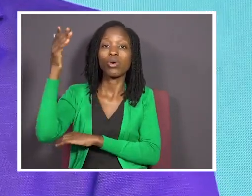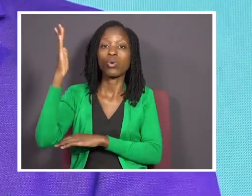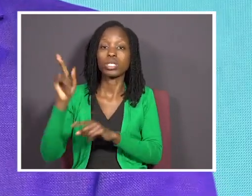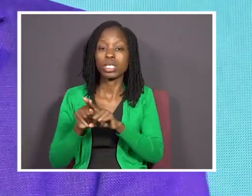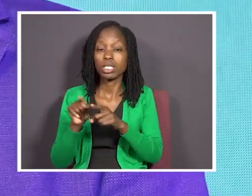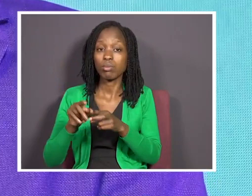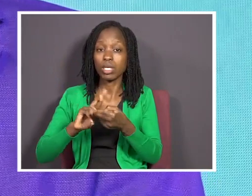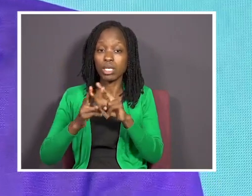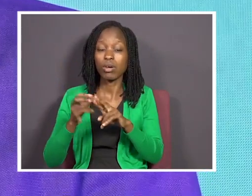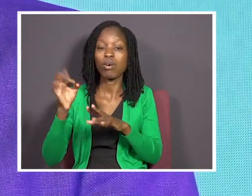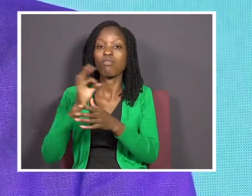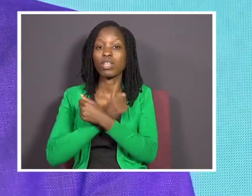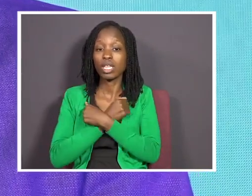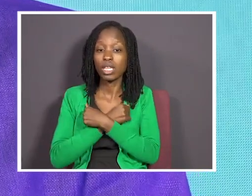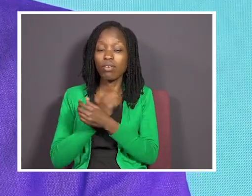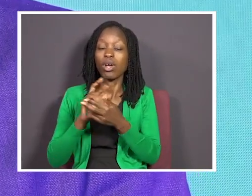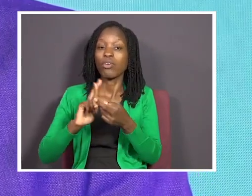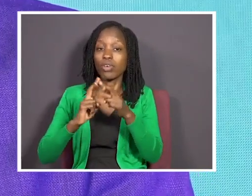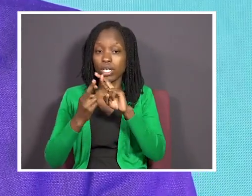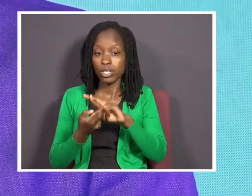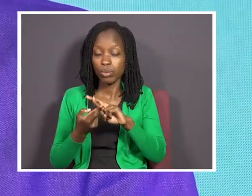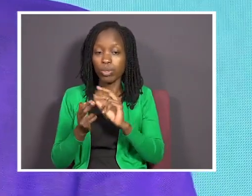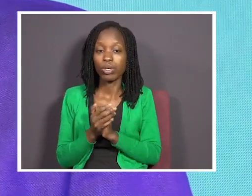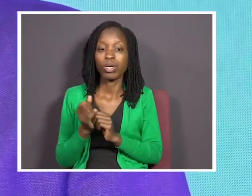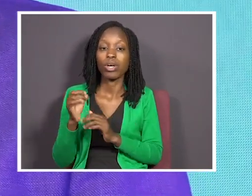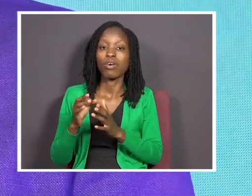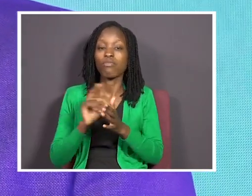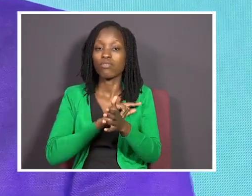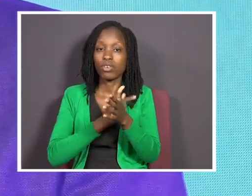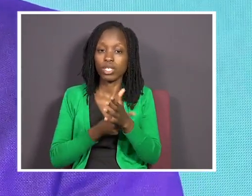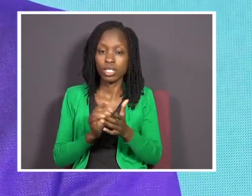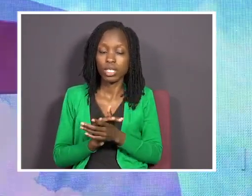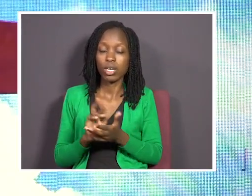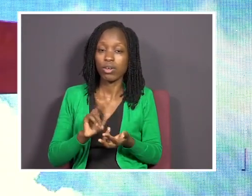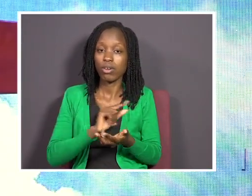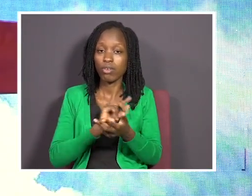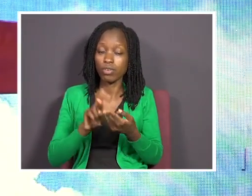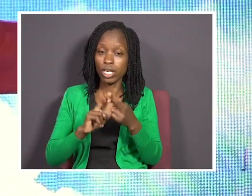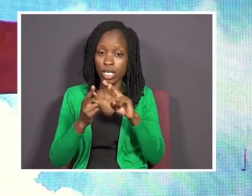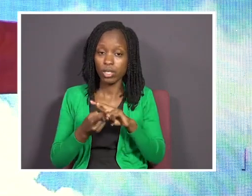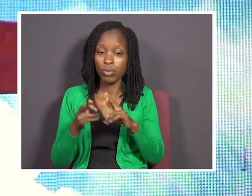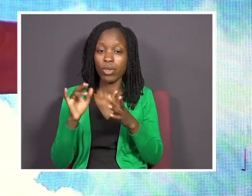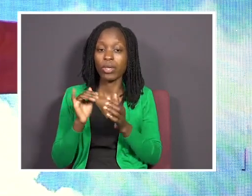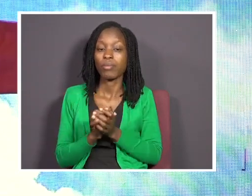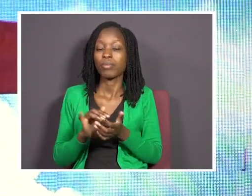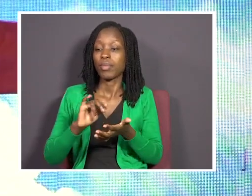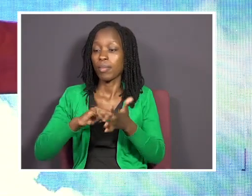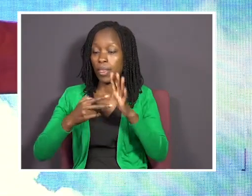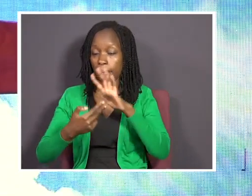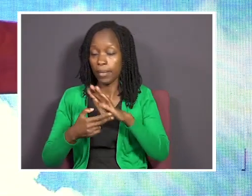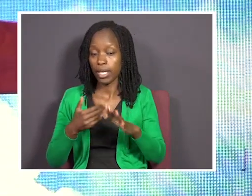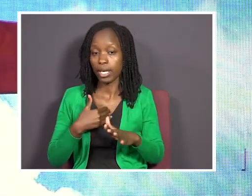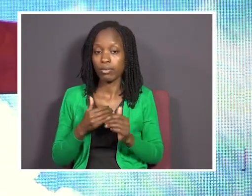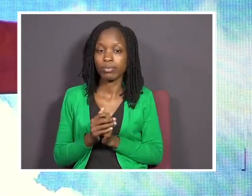God is a relationship of love, a relationship of grace, a relationship that is